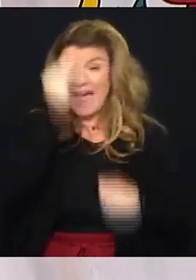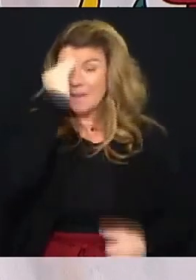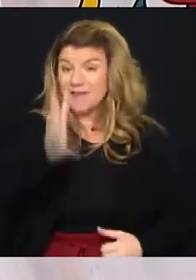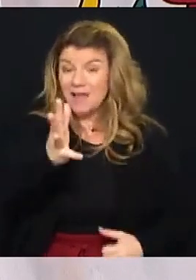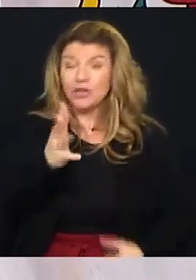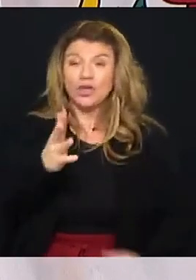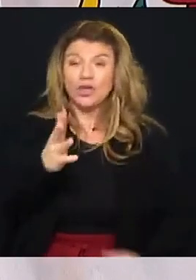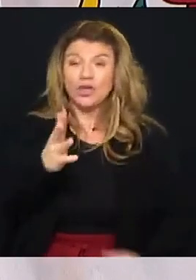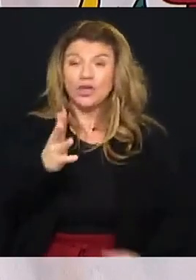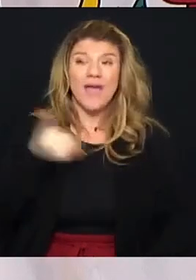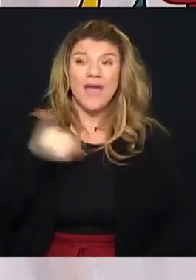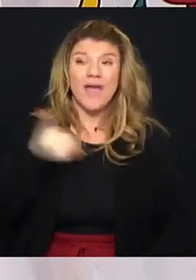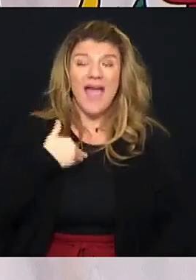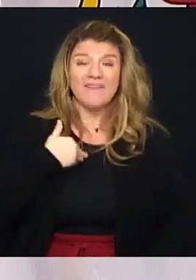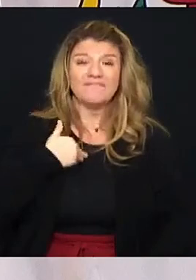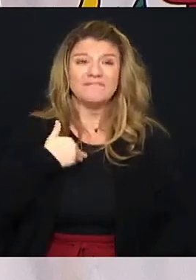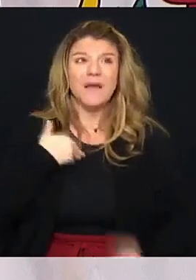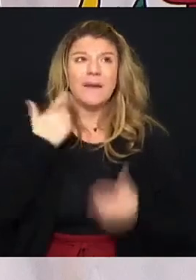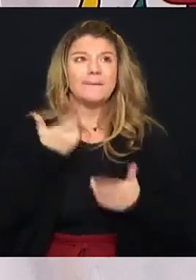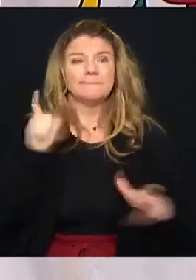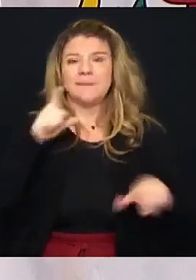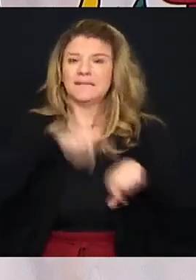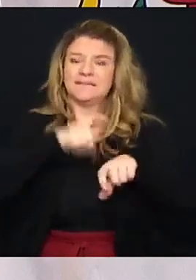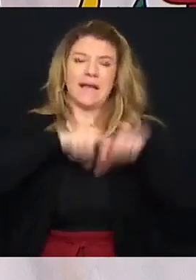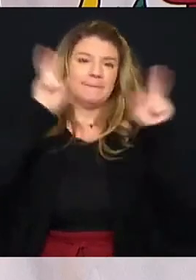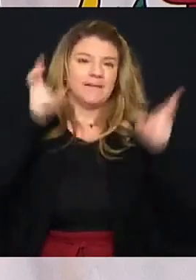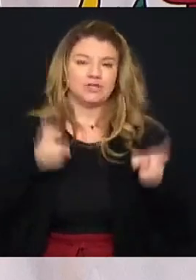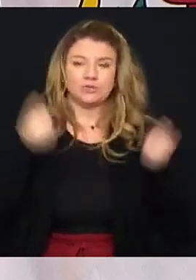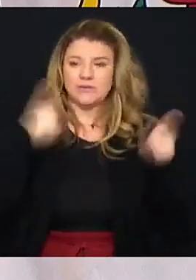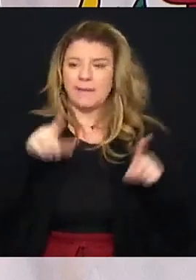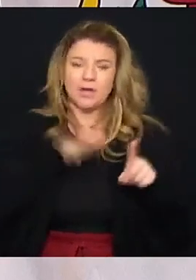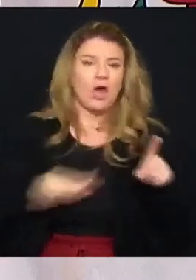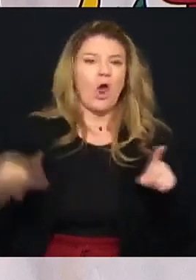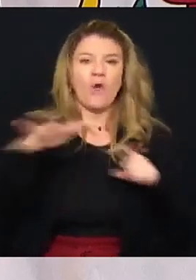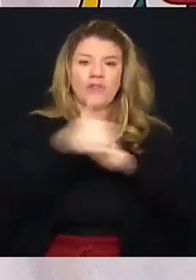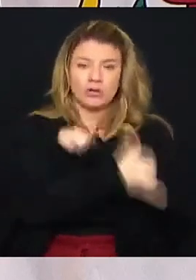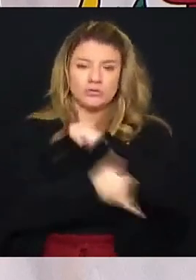you, we've got big-time issues across this great